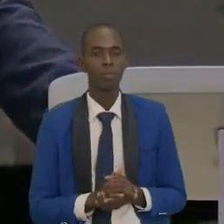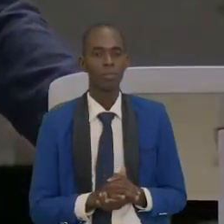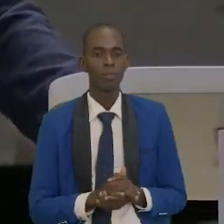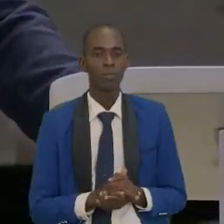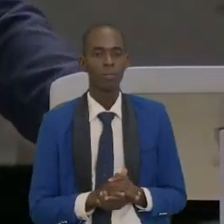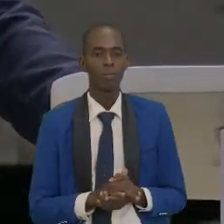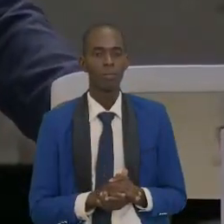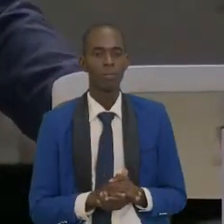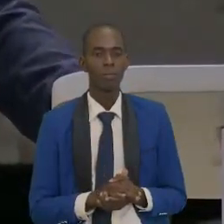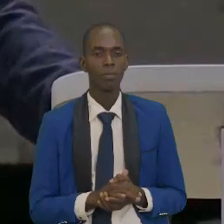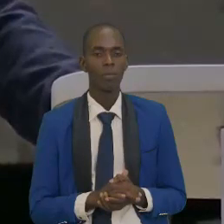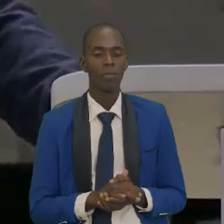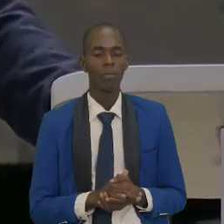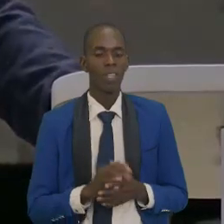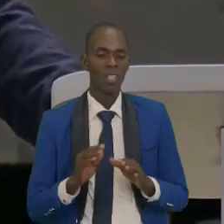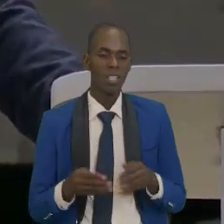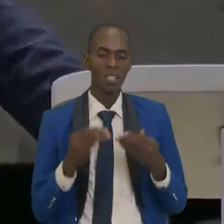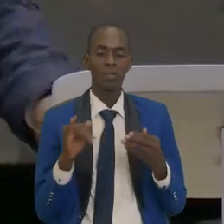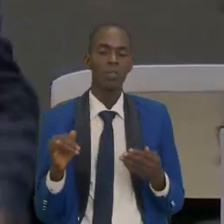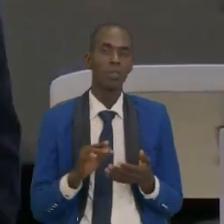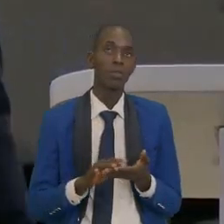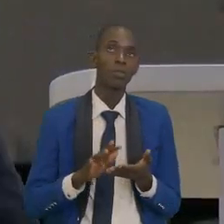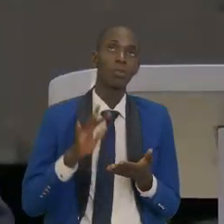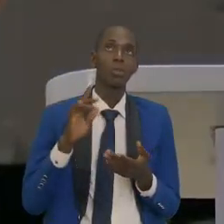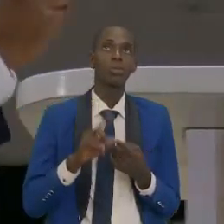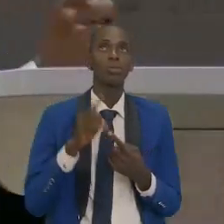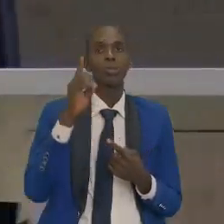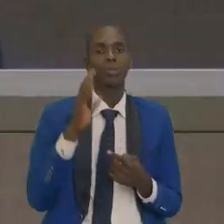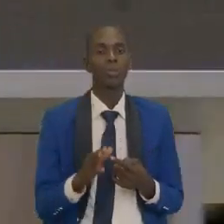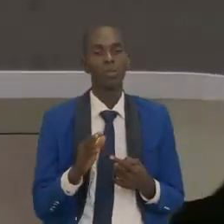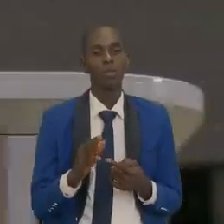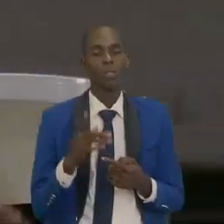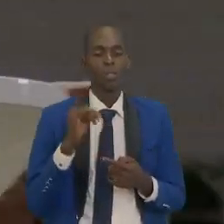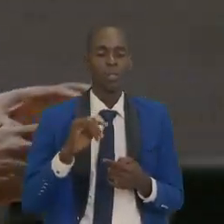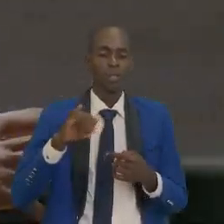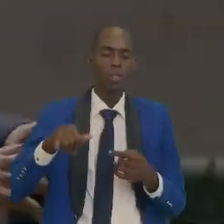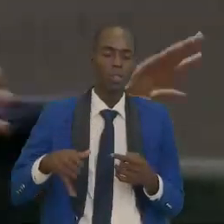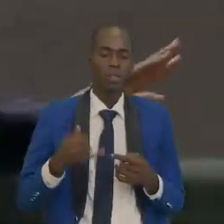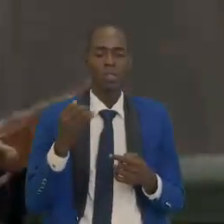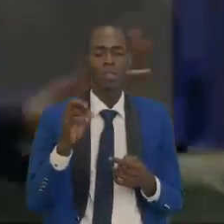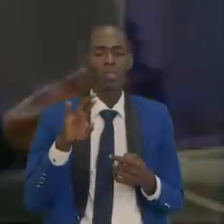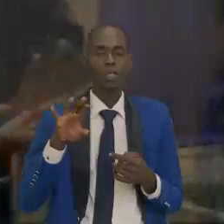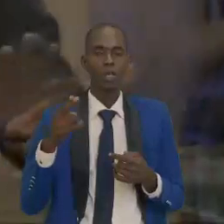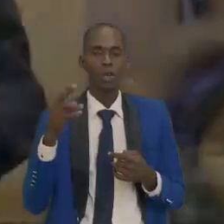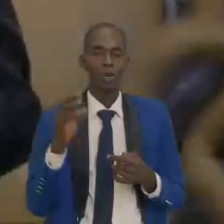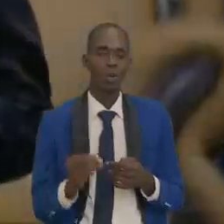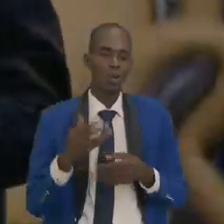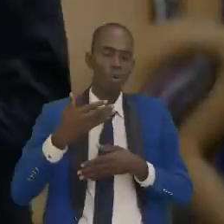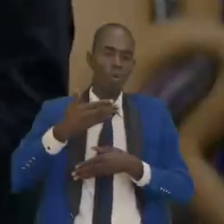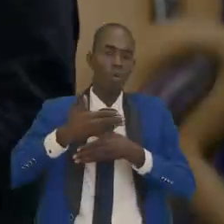giving glory to God the Jericho walls are telling a different